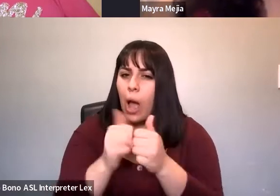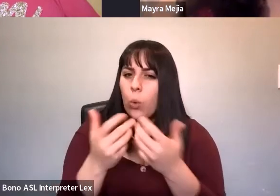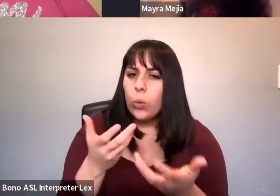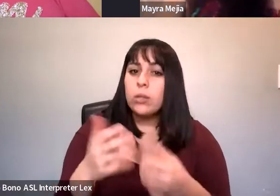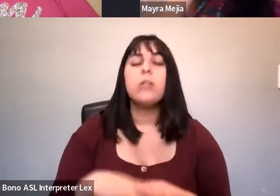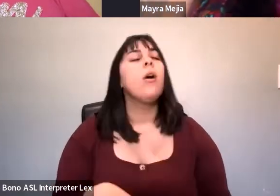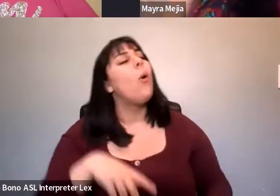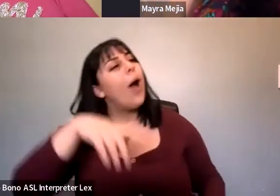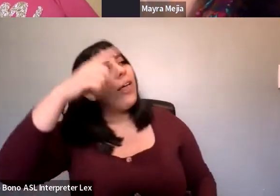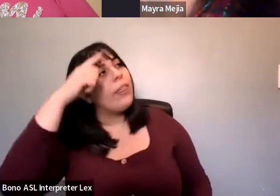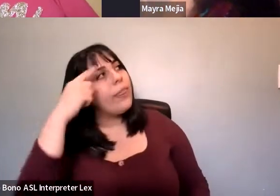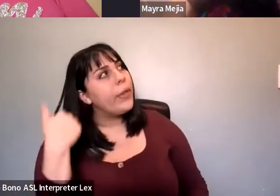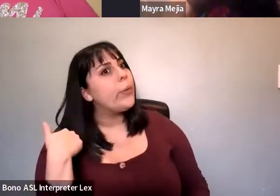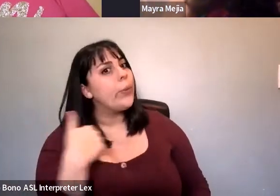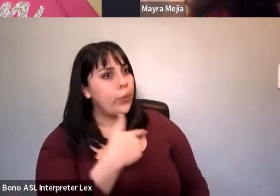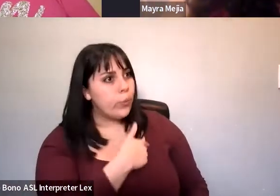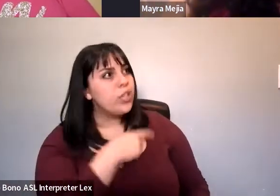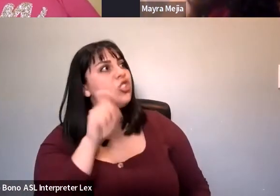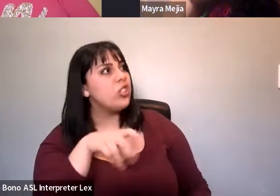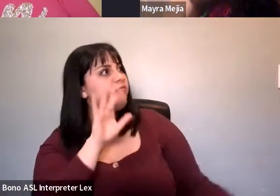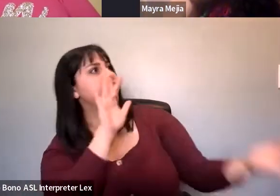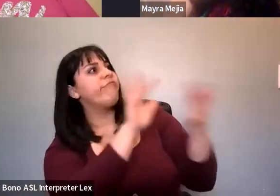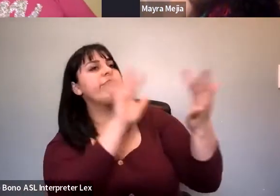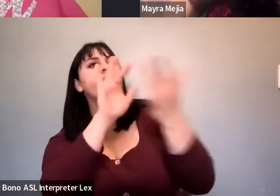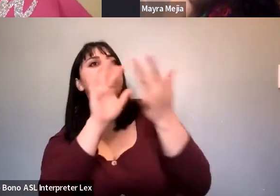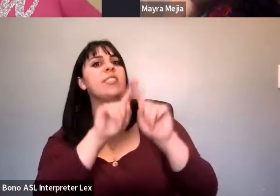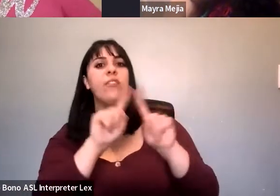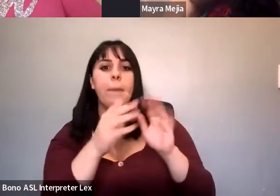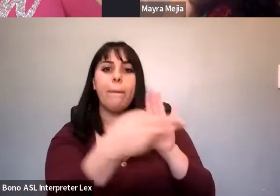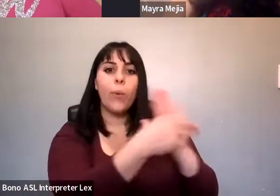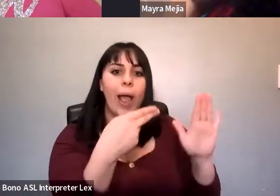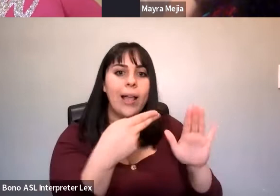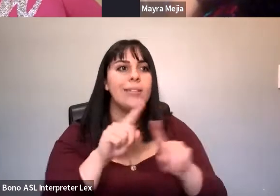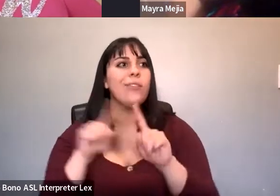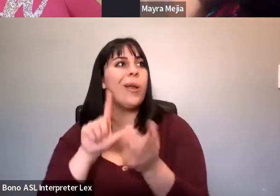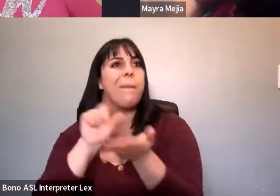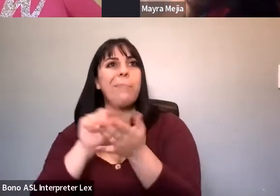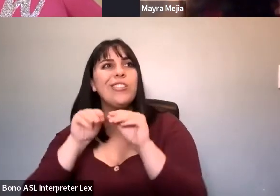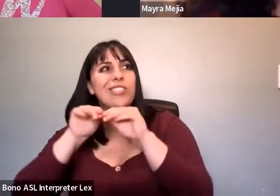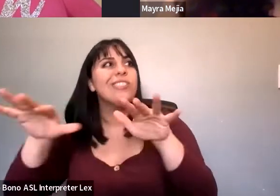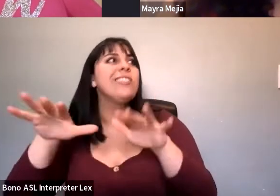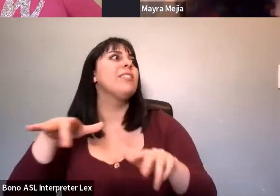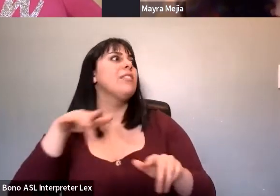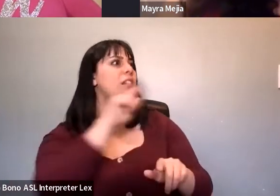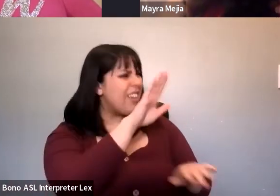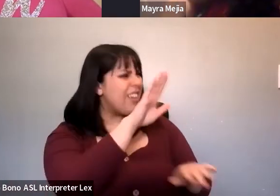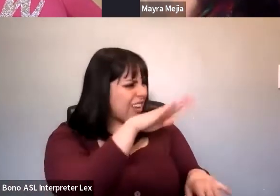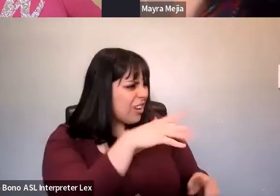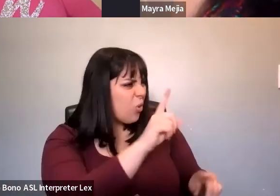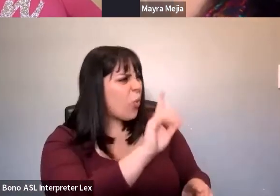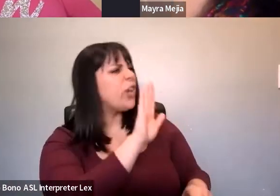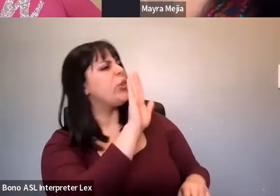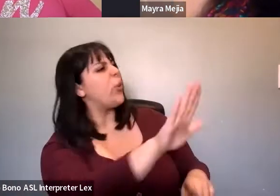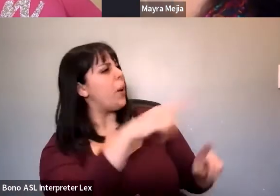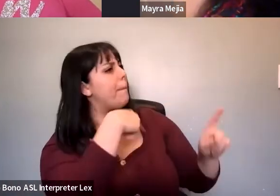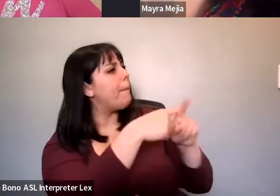brands or the publications and ask them, where's the plus size coverage? Where